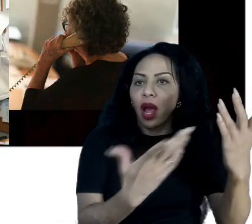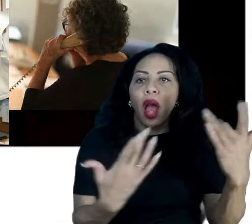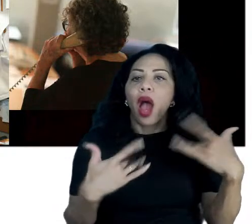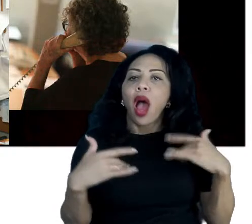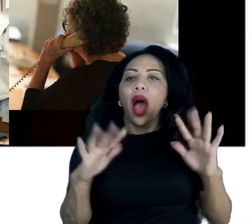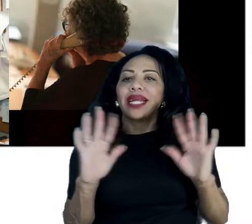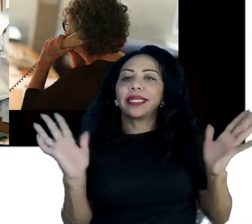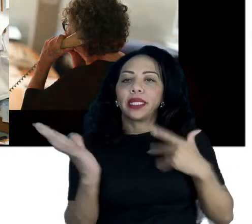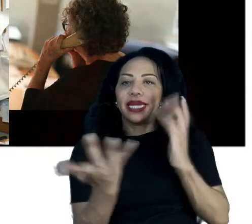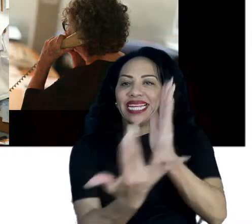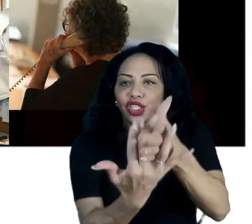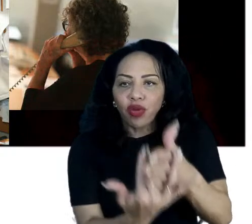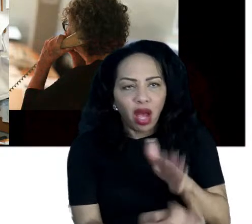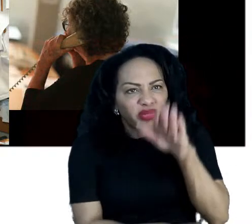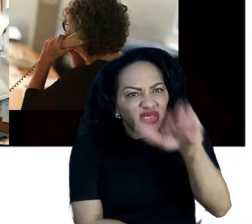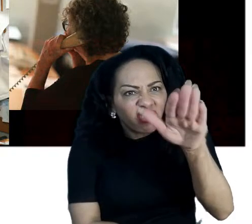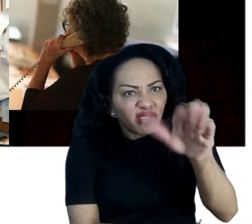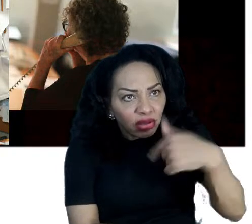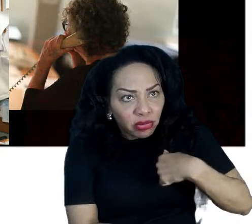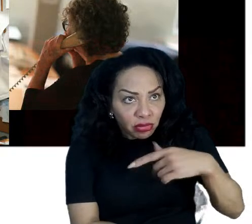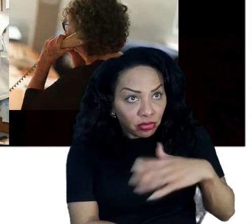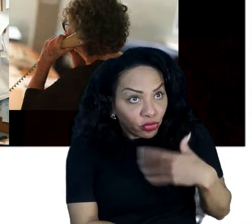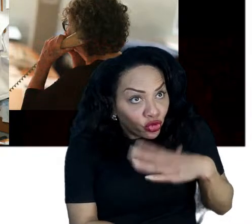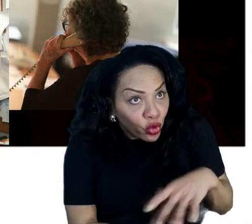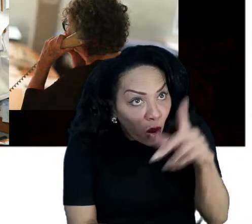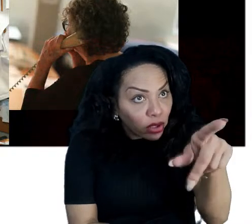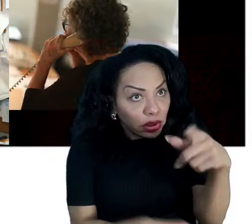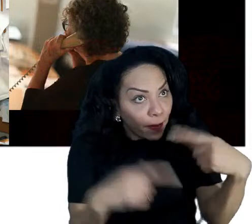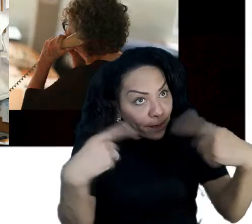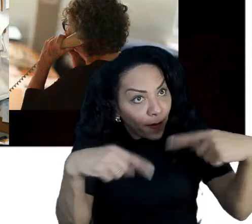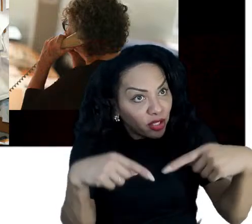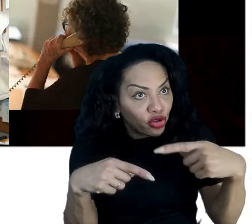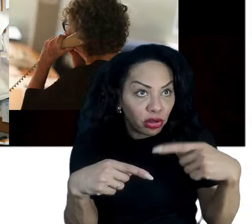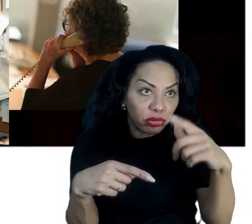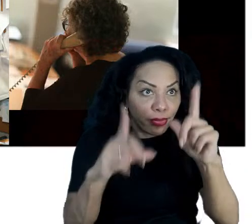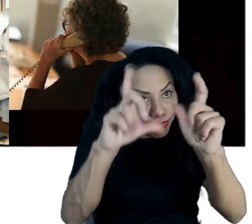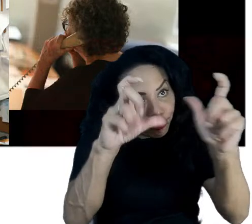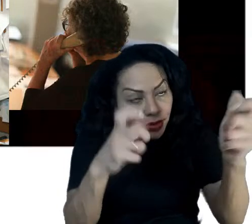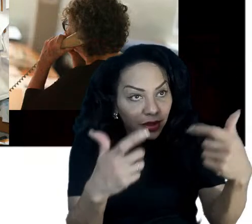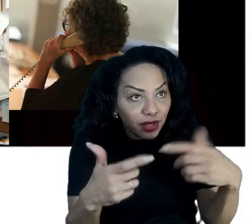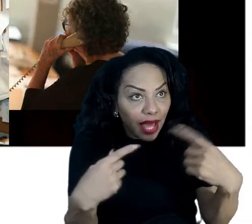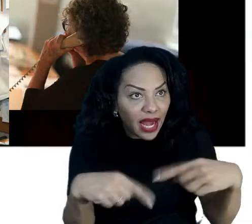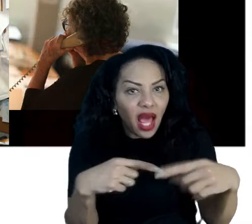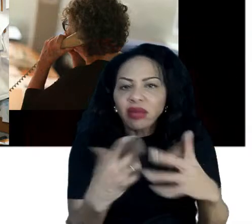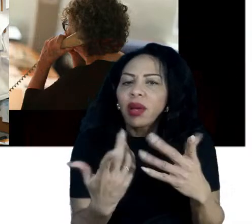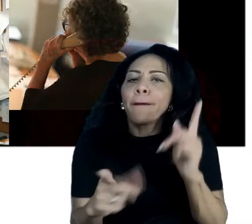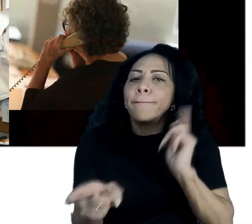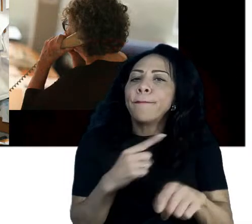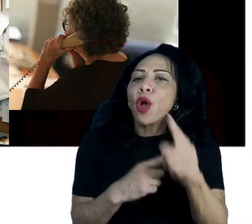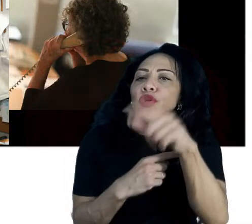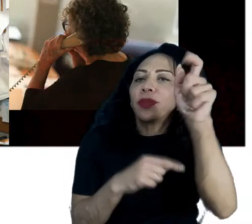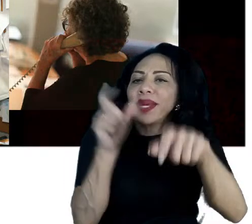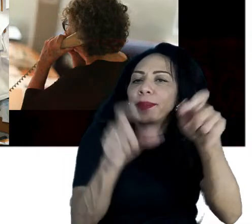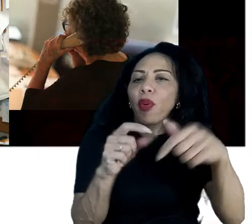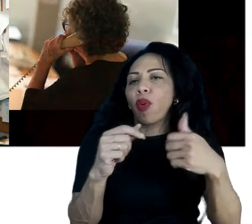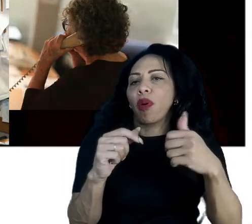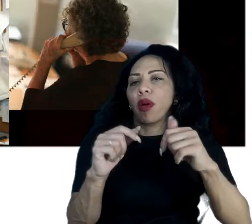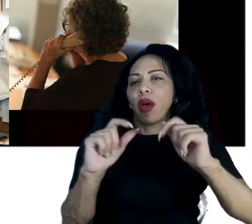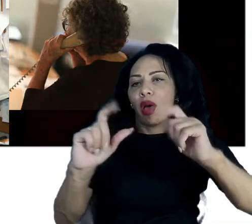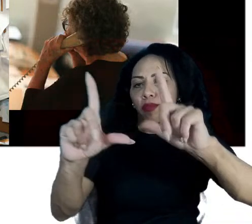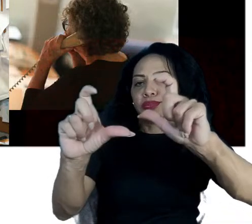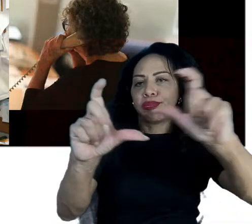of running up to people with a permission form. These are kind of mostly people that I know. The scout group was amazing.